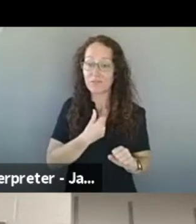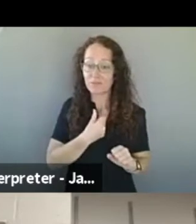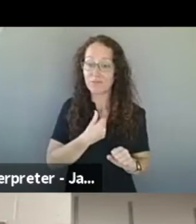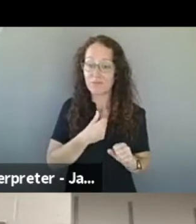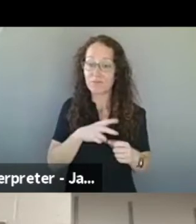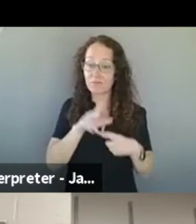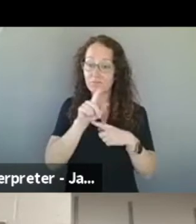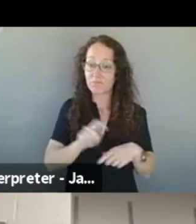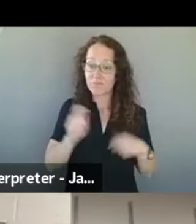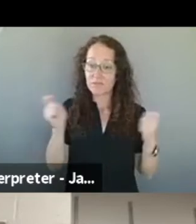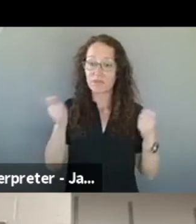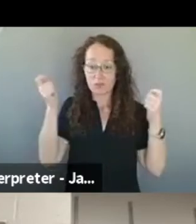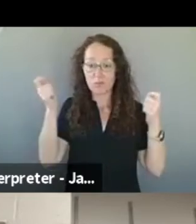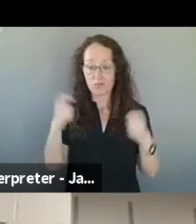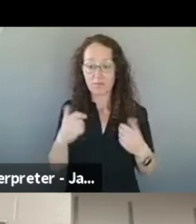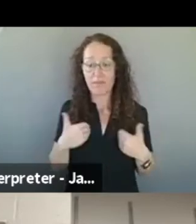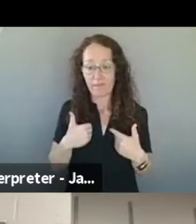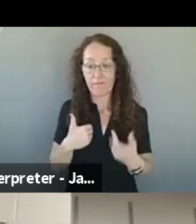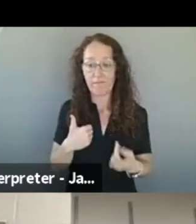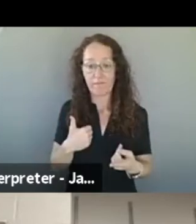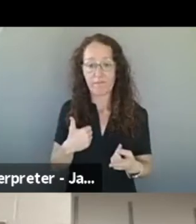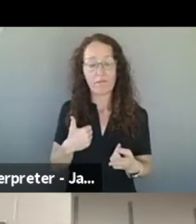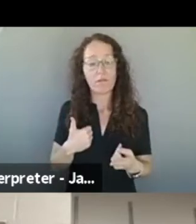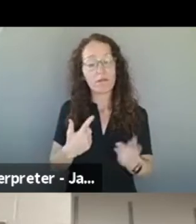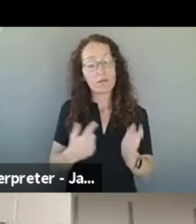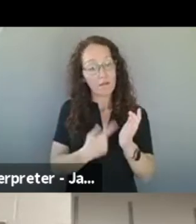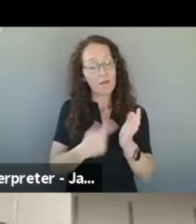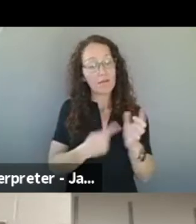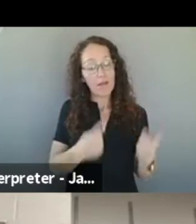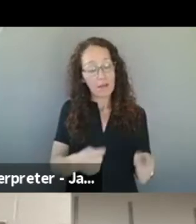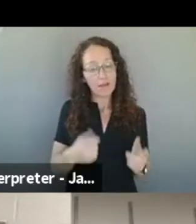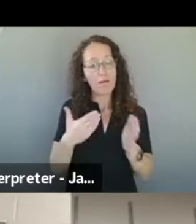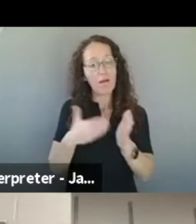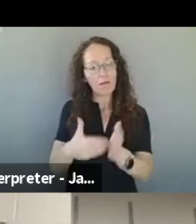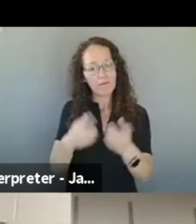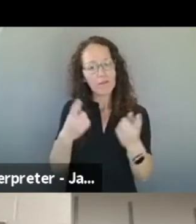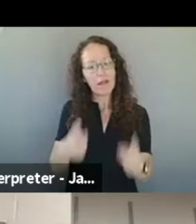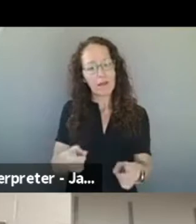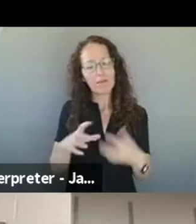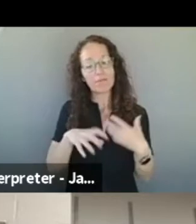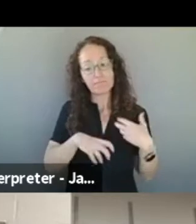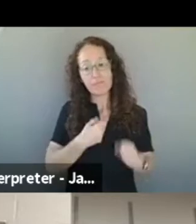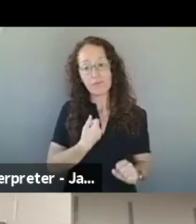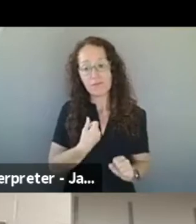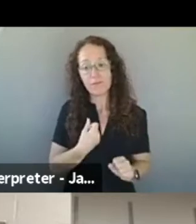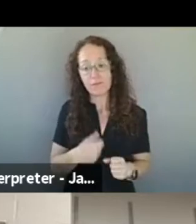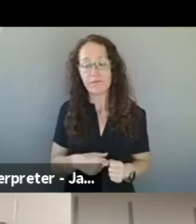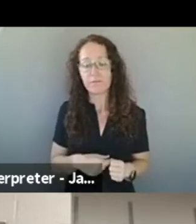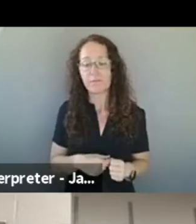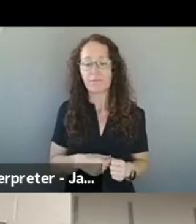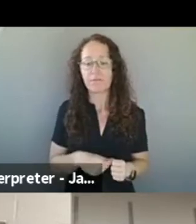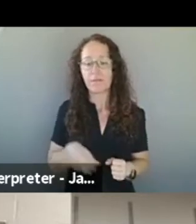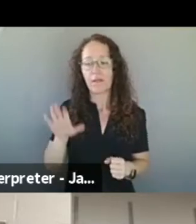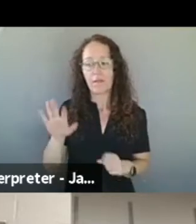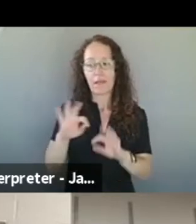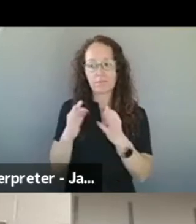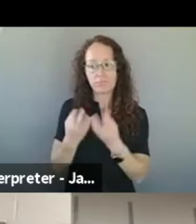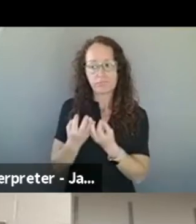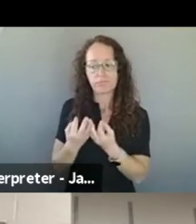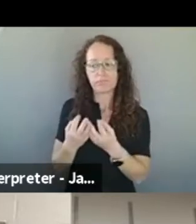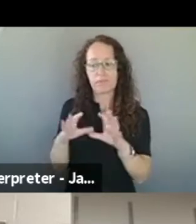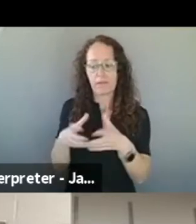Oftentimes there's grief. And when she came here, she asked this simple